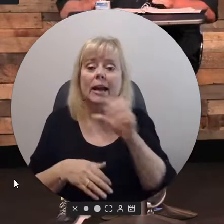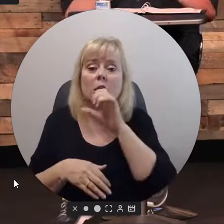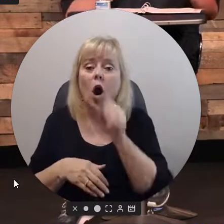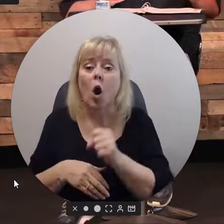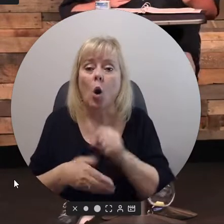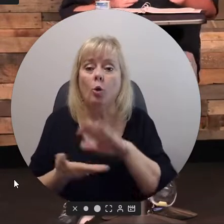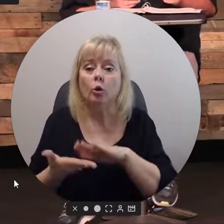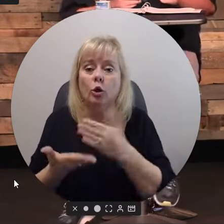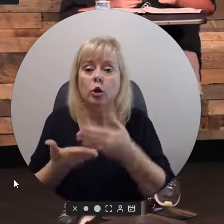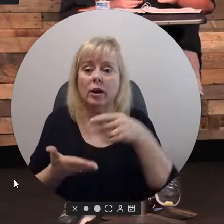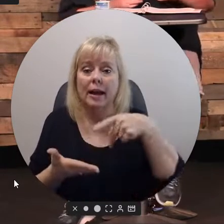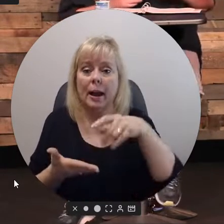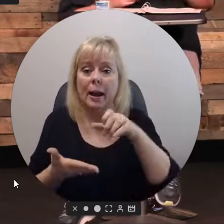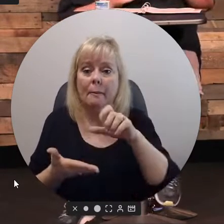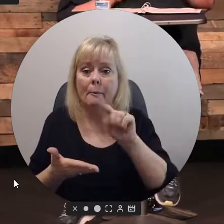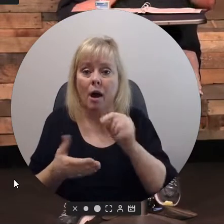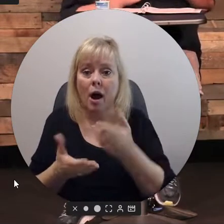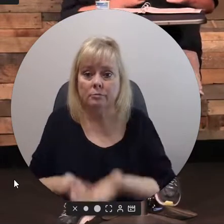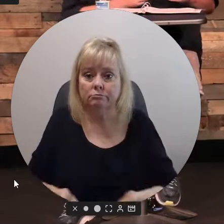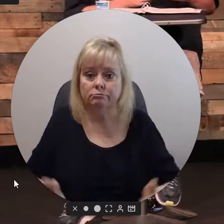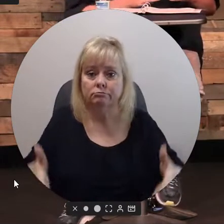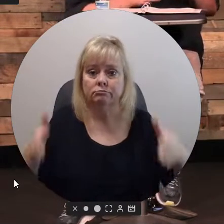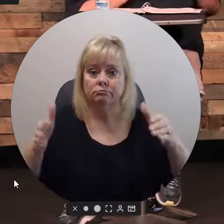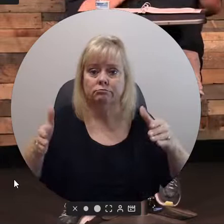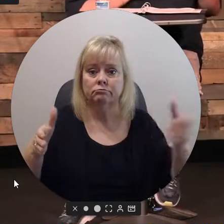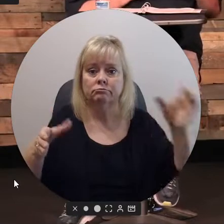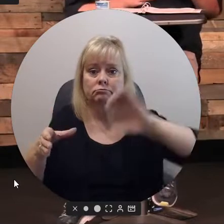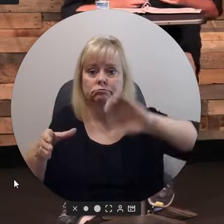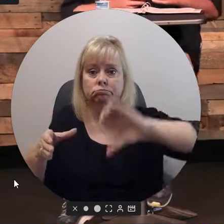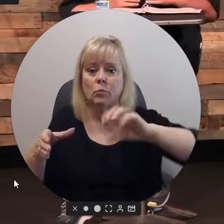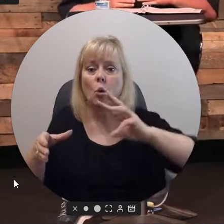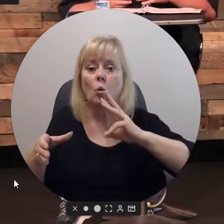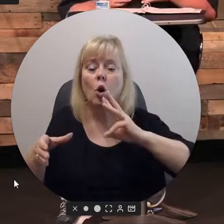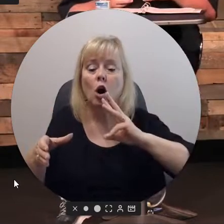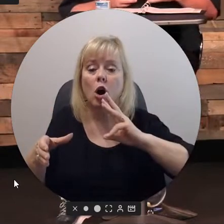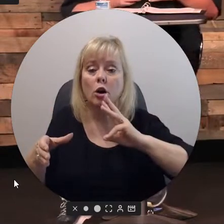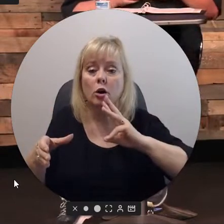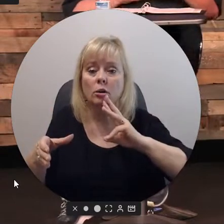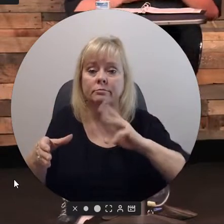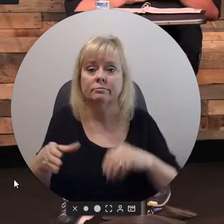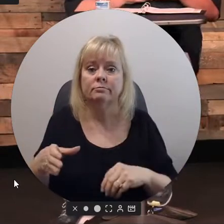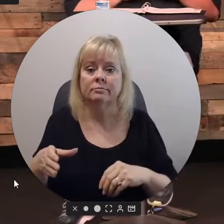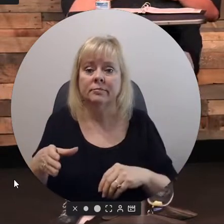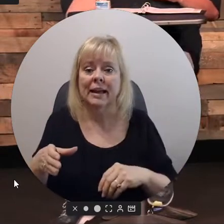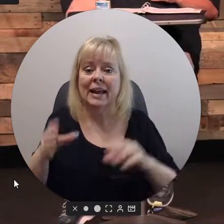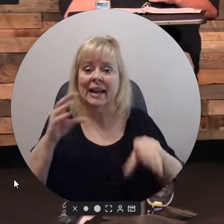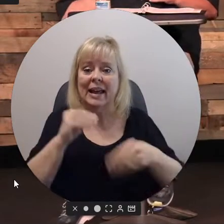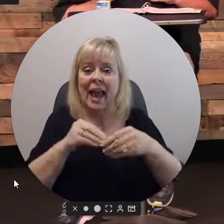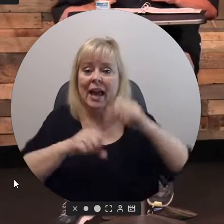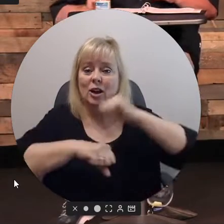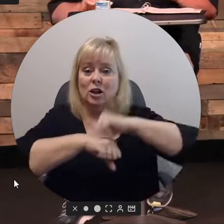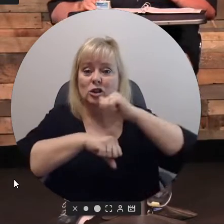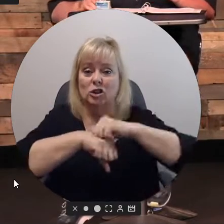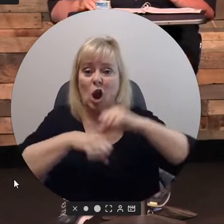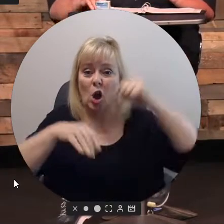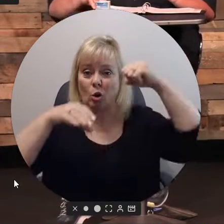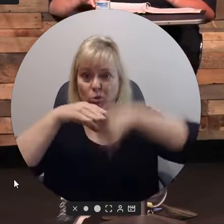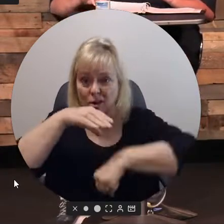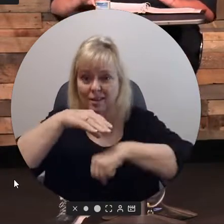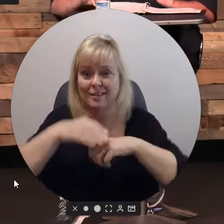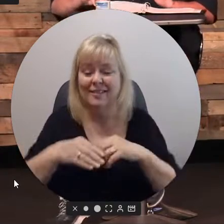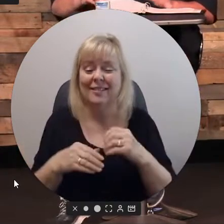water, and he put in a stone, and then he proceeded to start a cooking fire. Curious, the